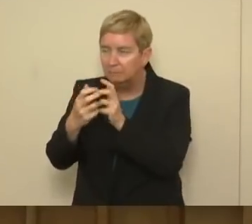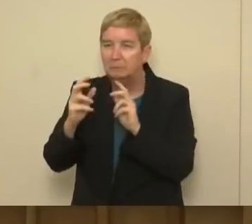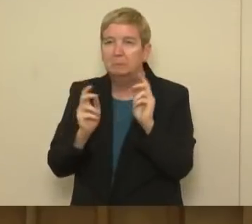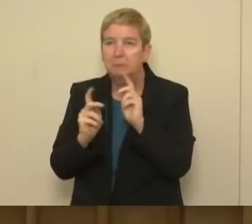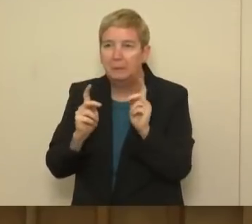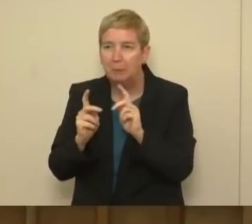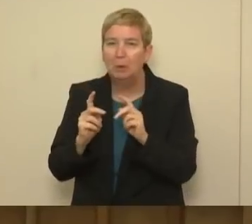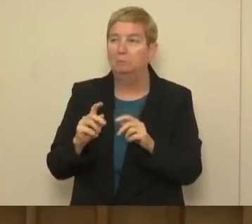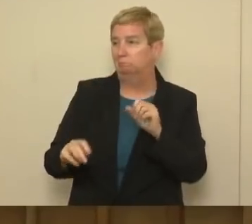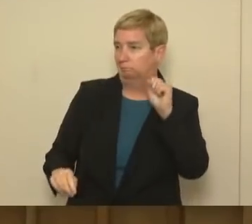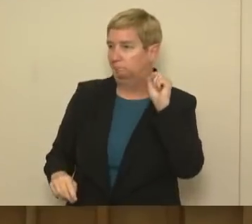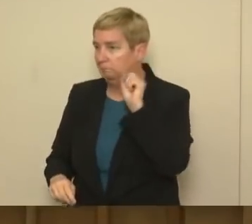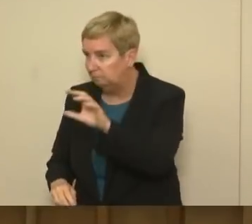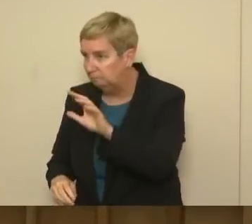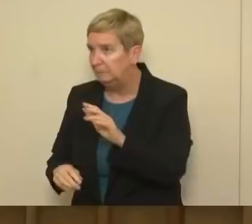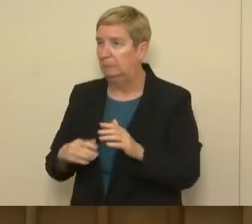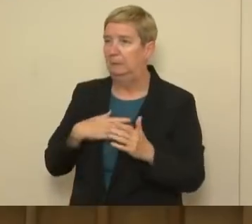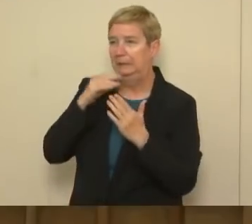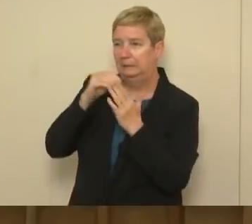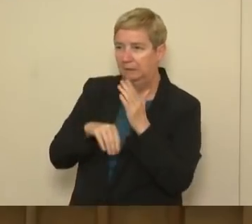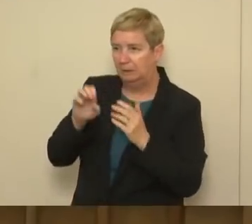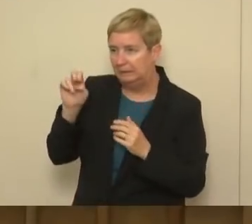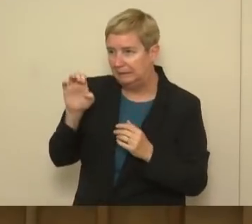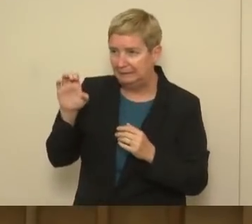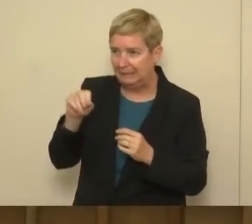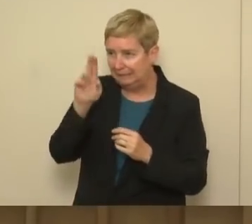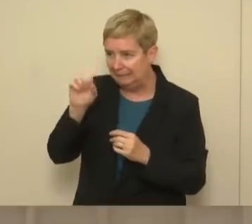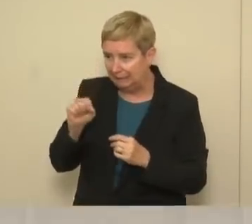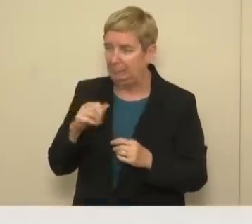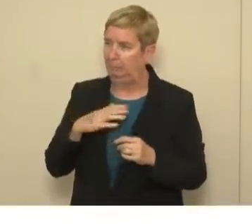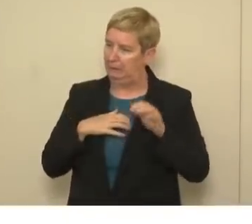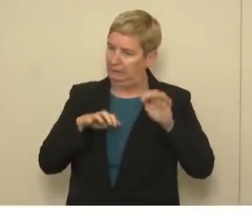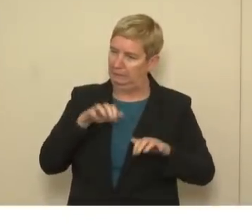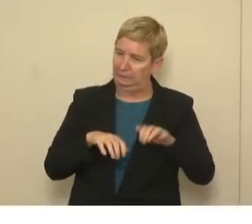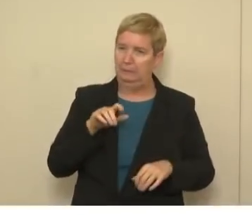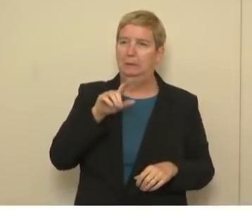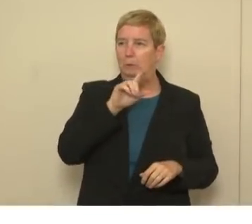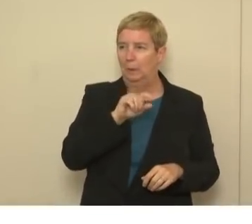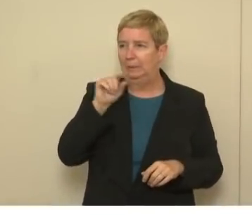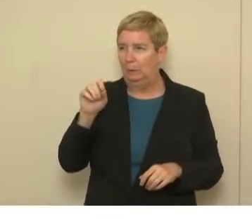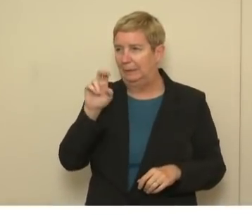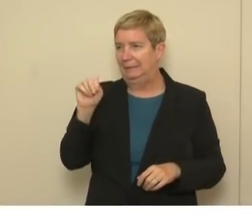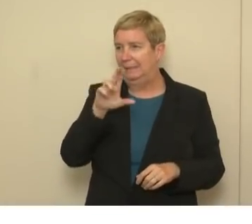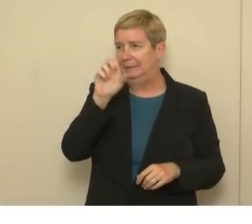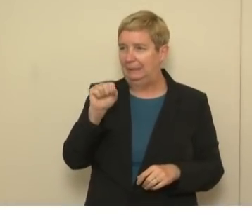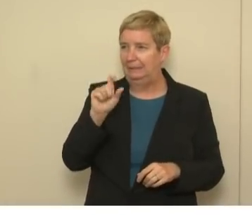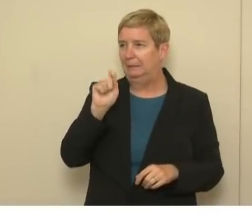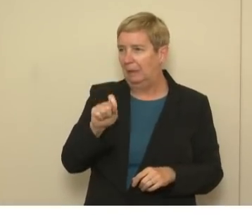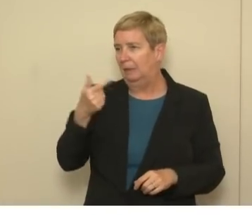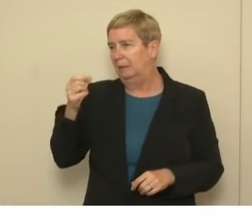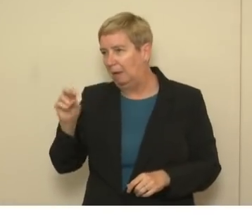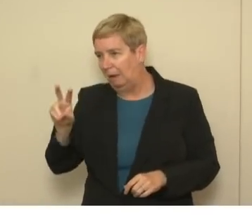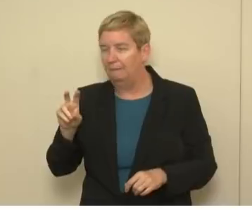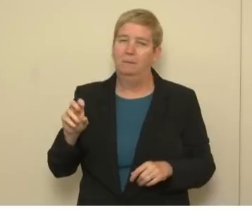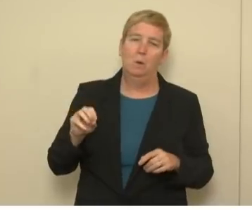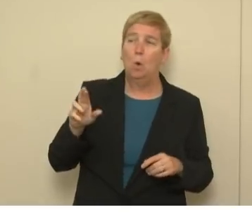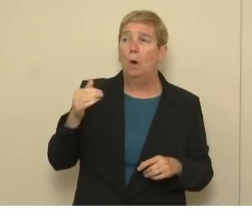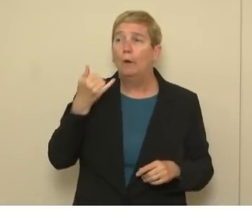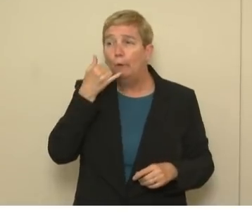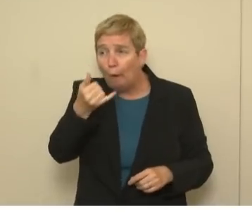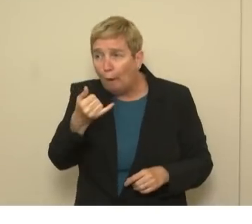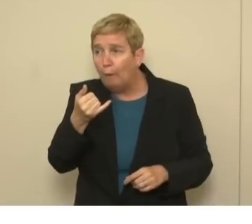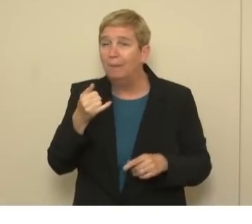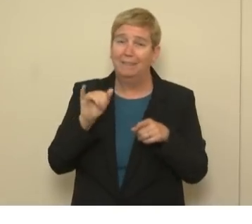says complete your census, it's super easy. Go online, 2020census.gov, or call the number in English or Spanish on